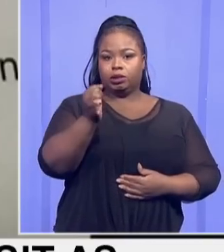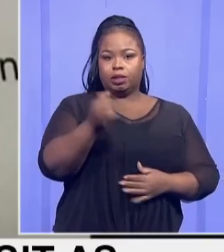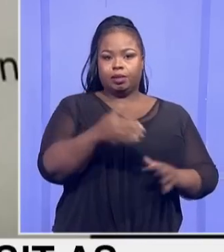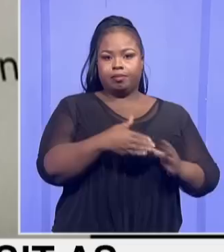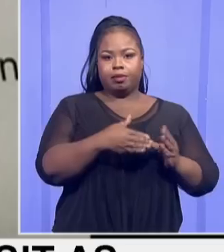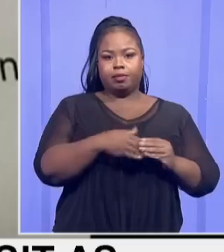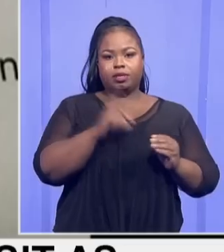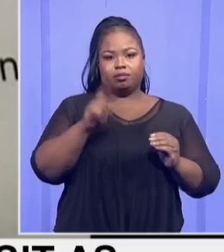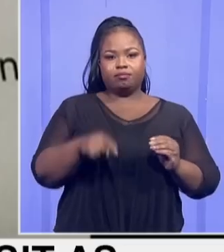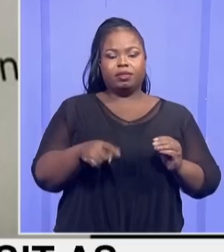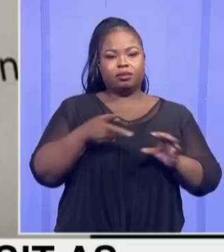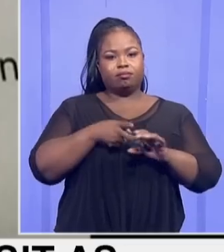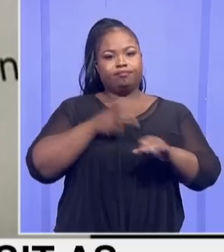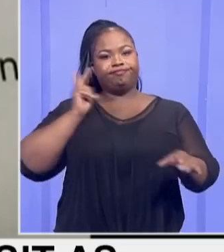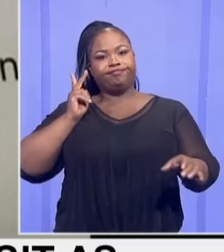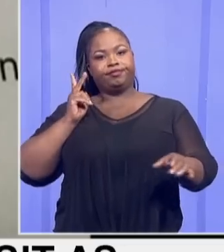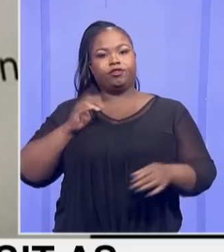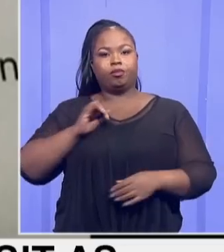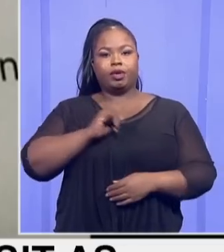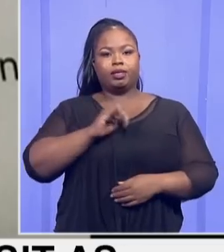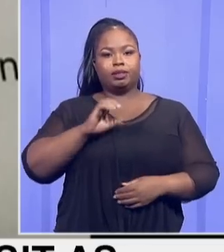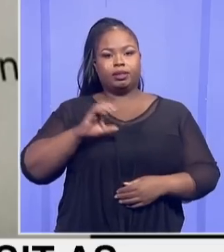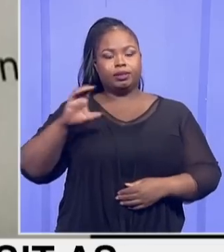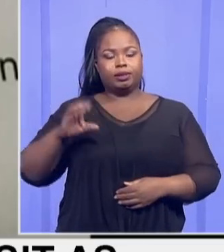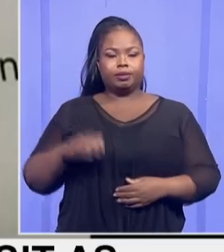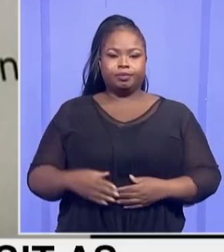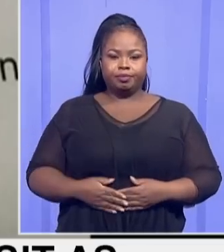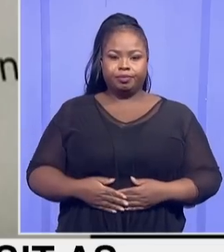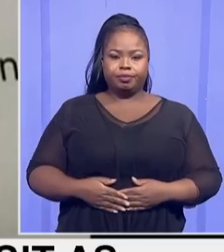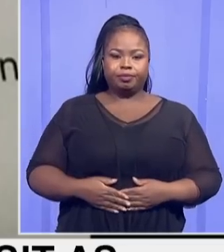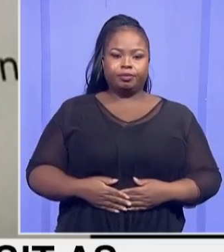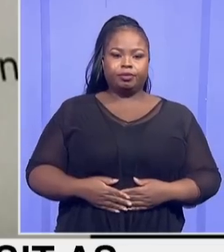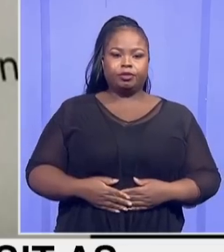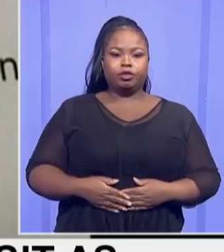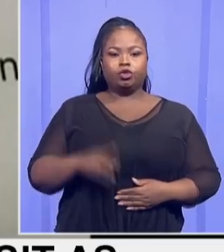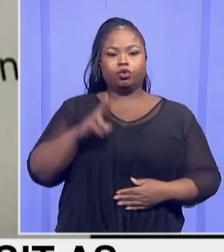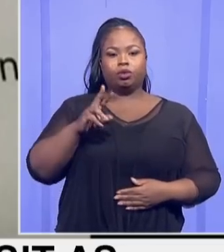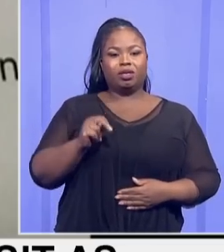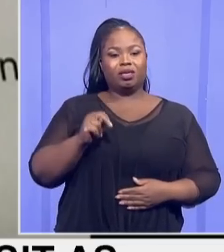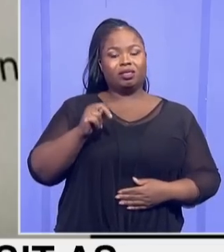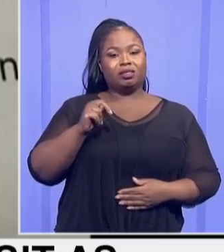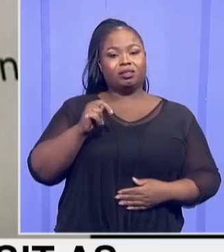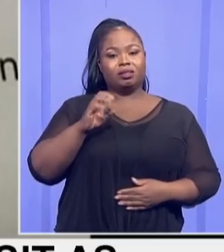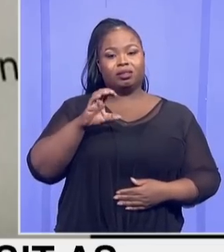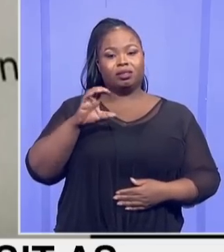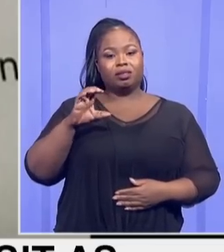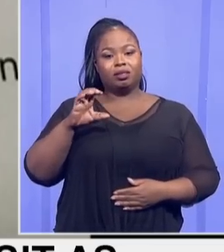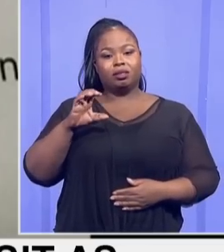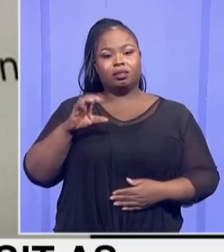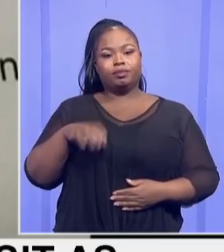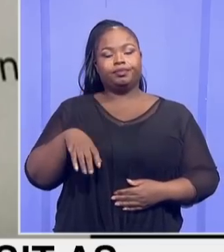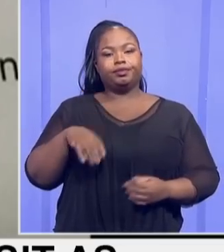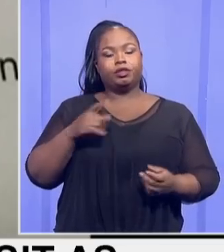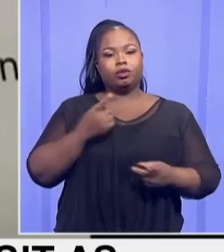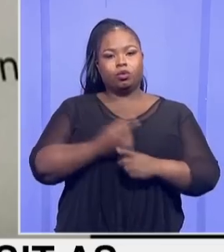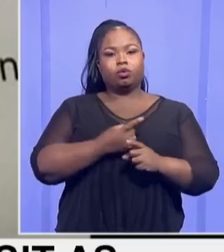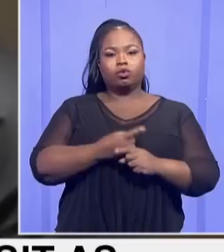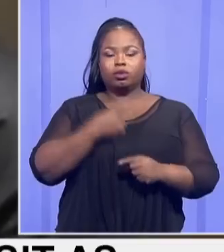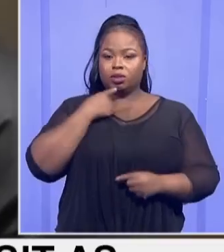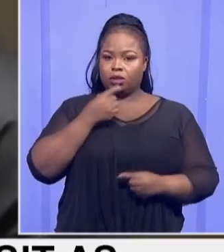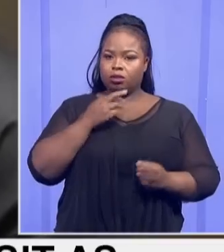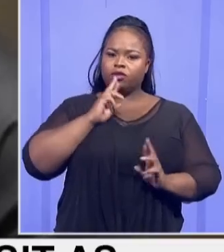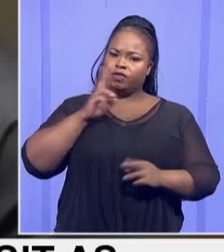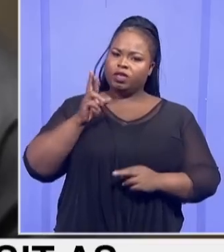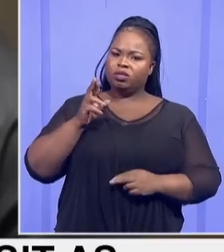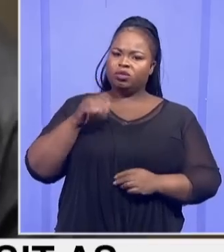withdraw from the ICC. The UN Security Council can refer the situation to the ICC because they are